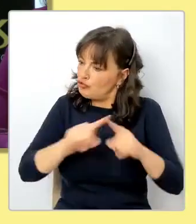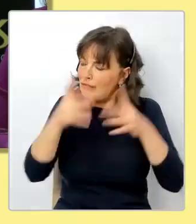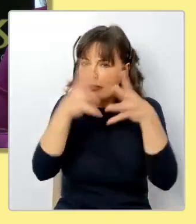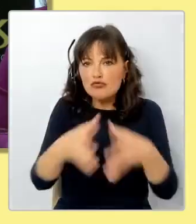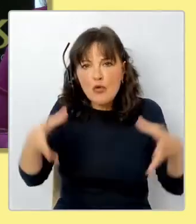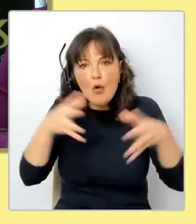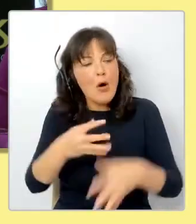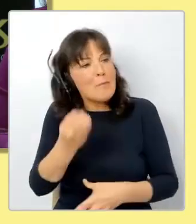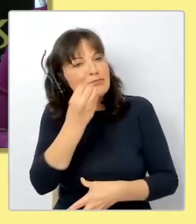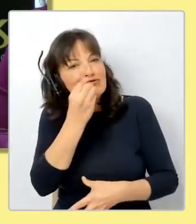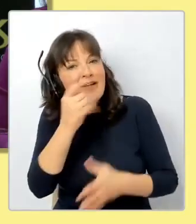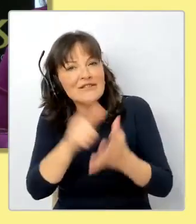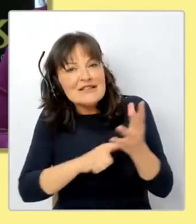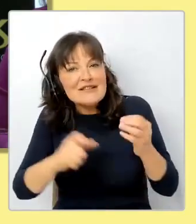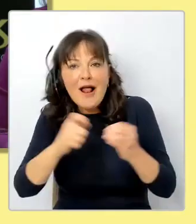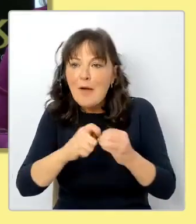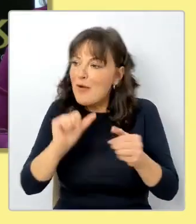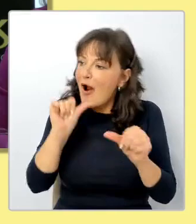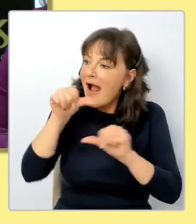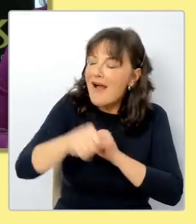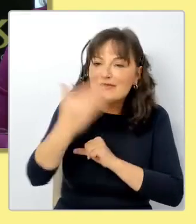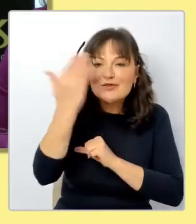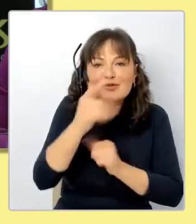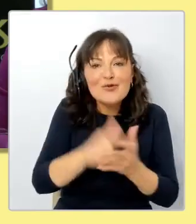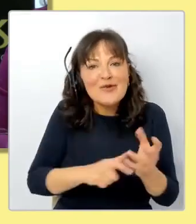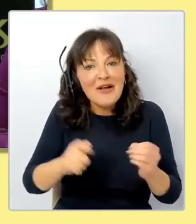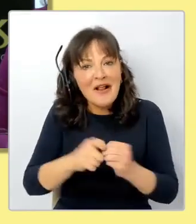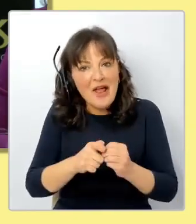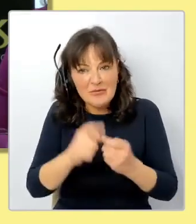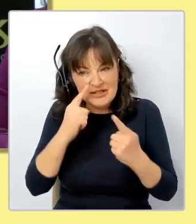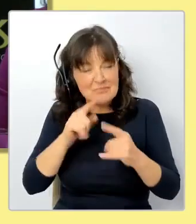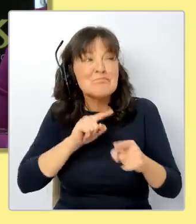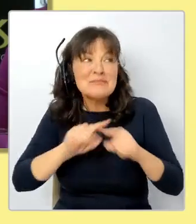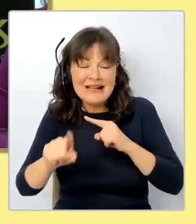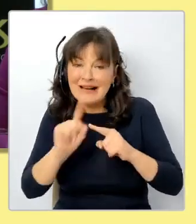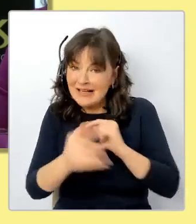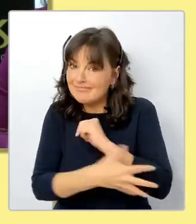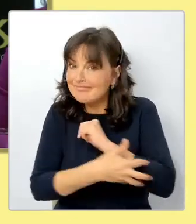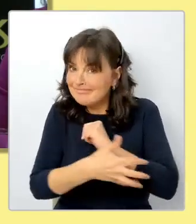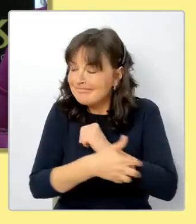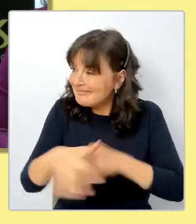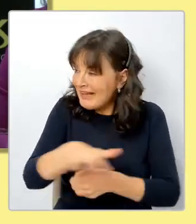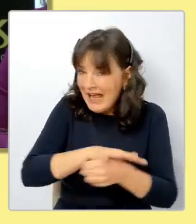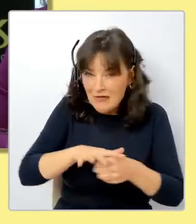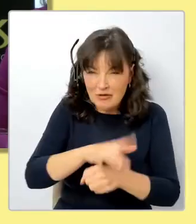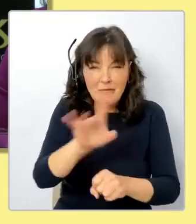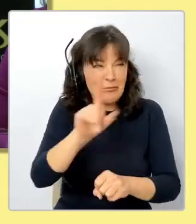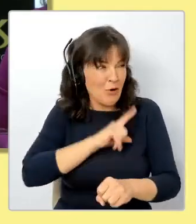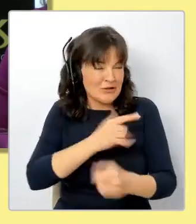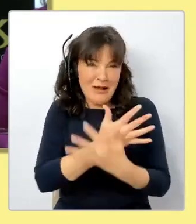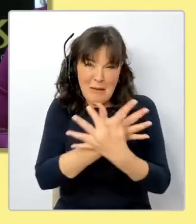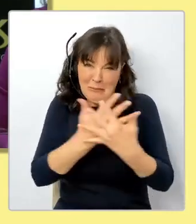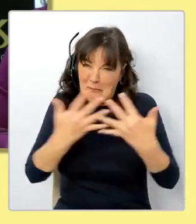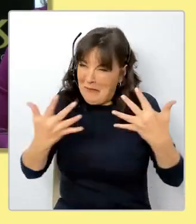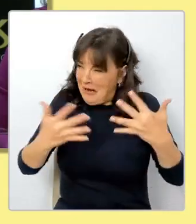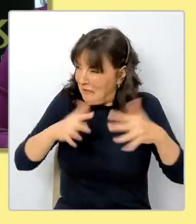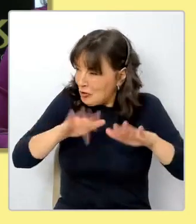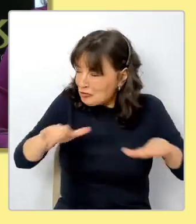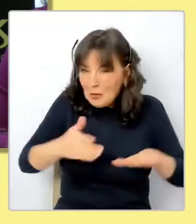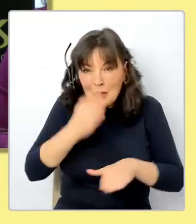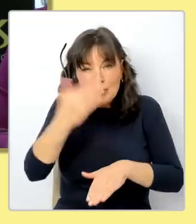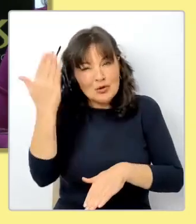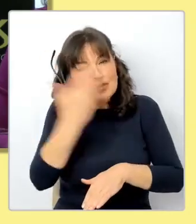of deprivation, because, again, how many of our children, school children, are going to school hungry? not acceptable